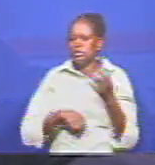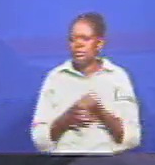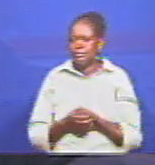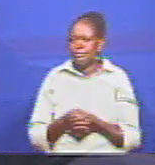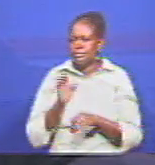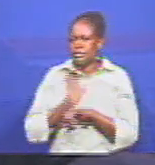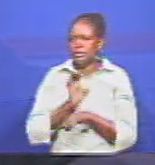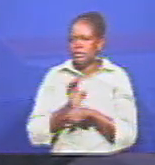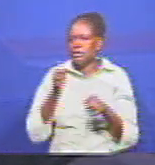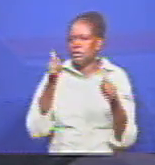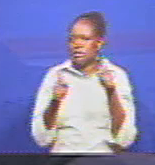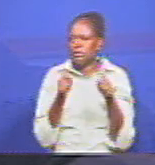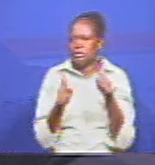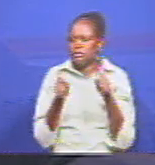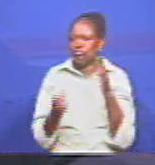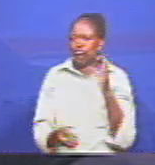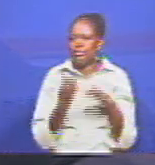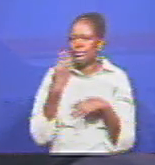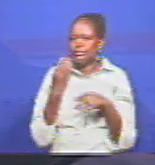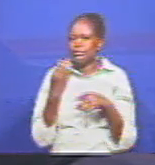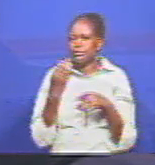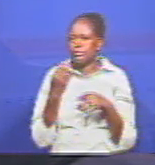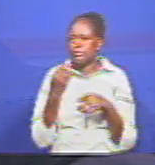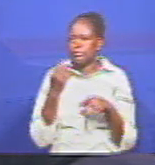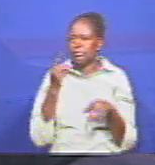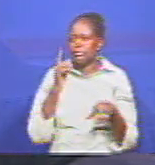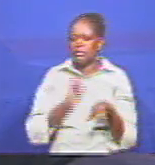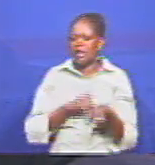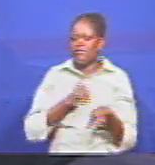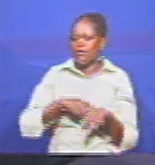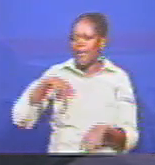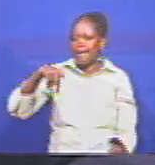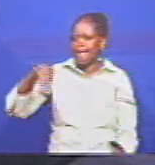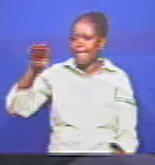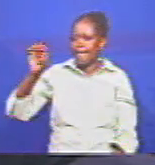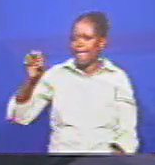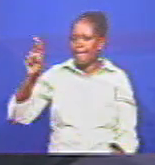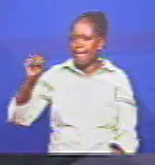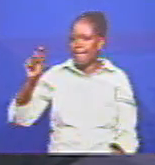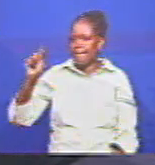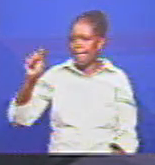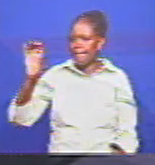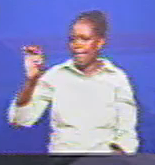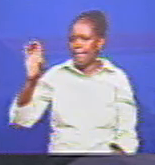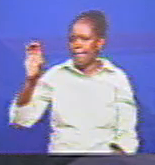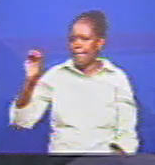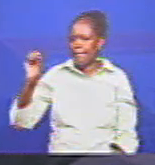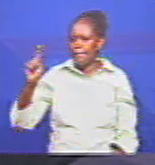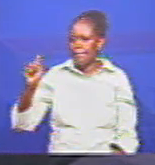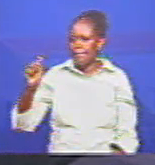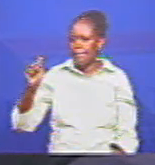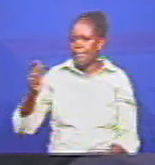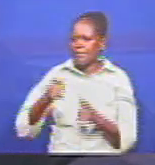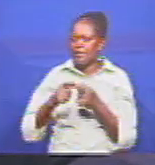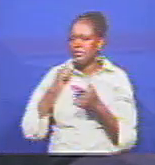church which was established during the day of Pentecost. Mm-hmm. And from that time, mm-hmm. we